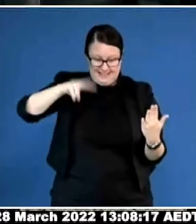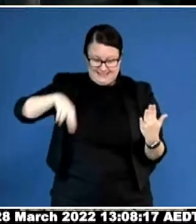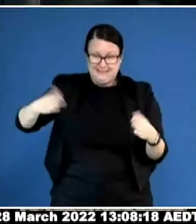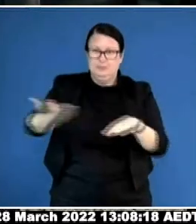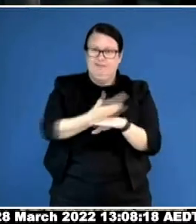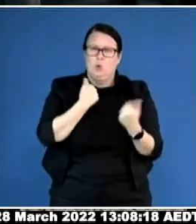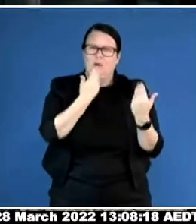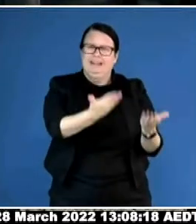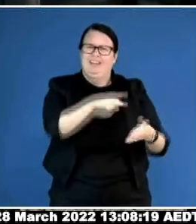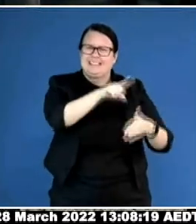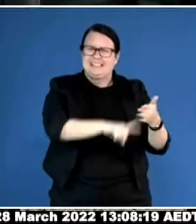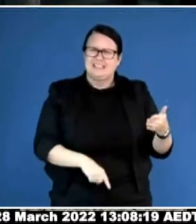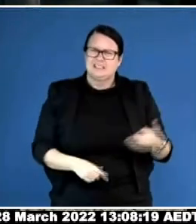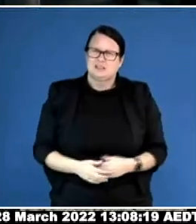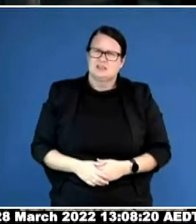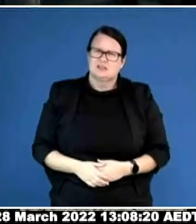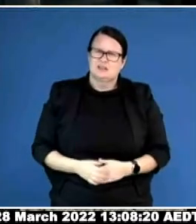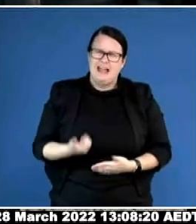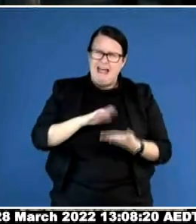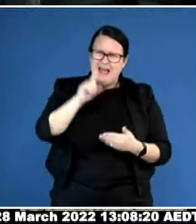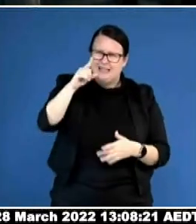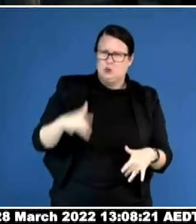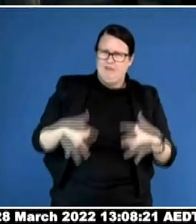victim of crime, how did you feel about that?